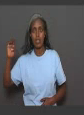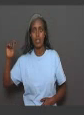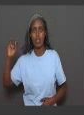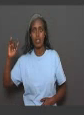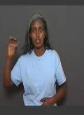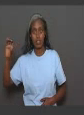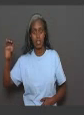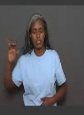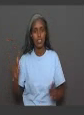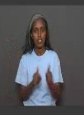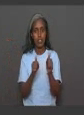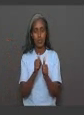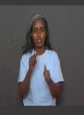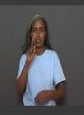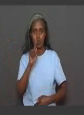1,